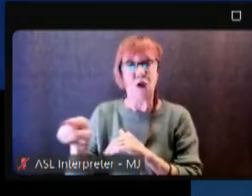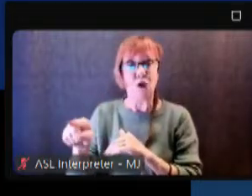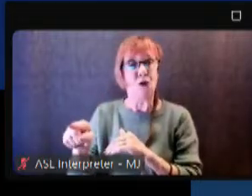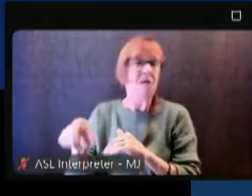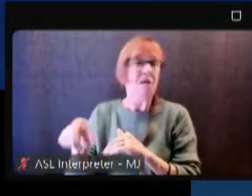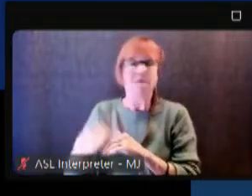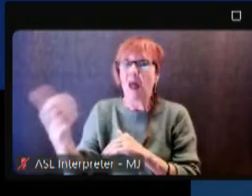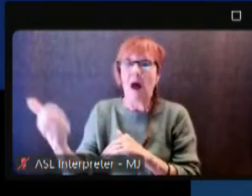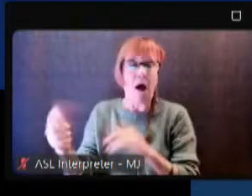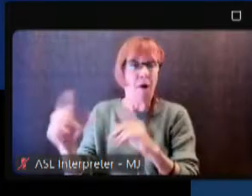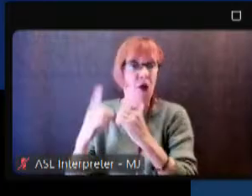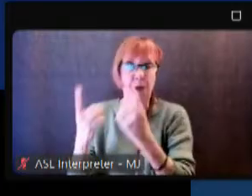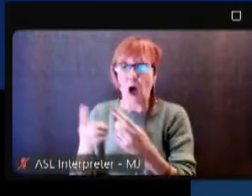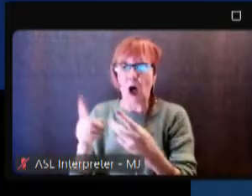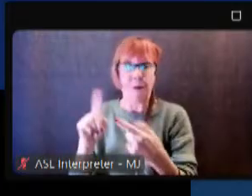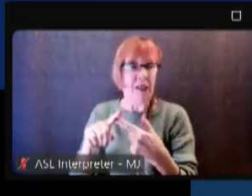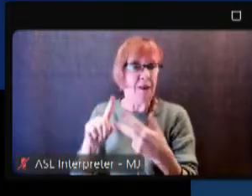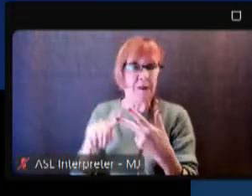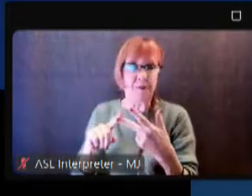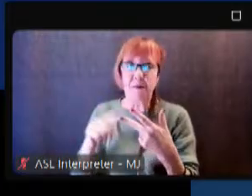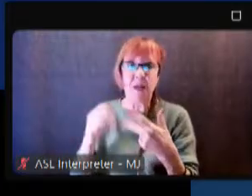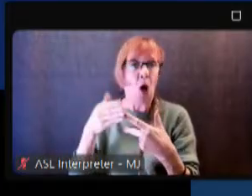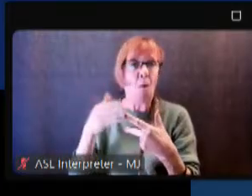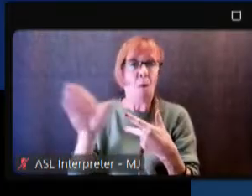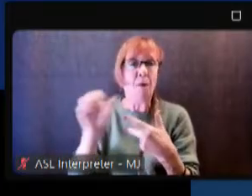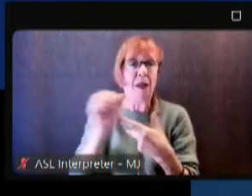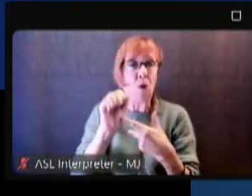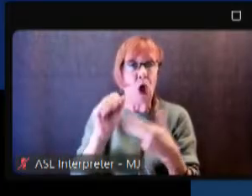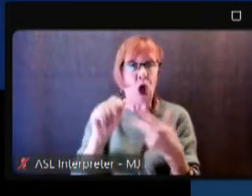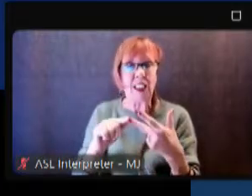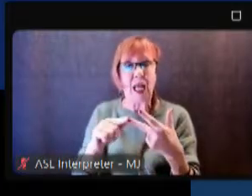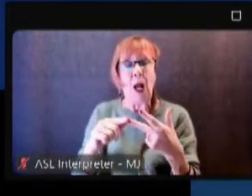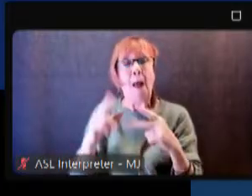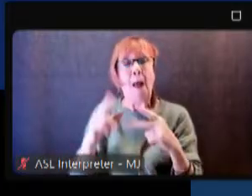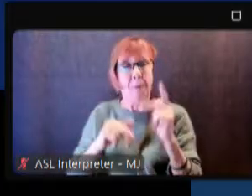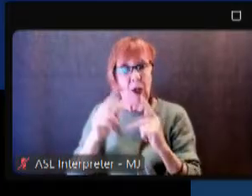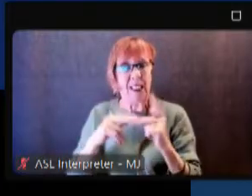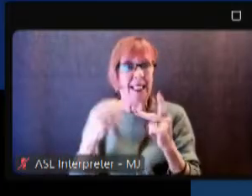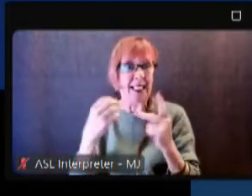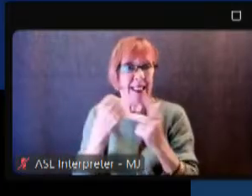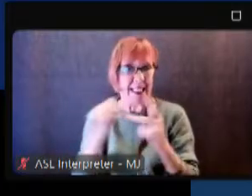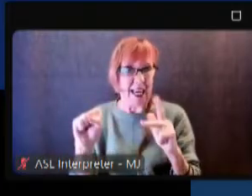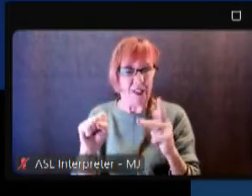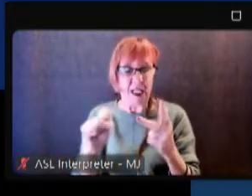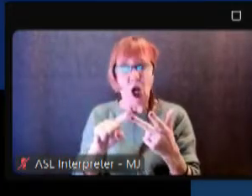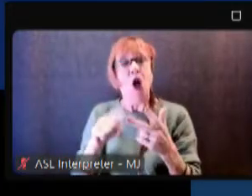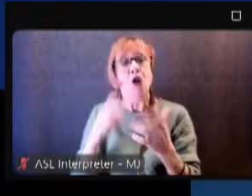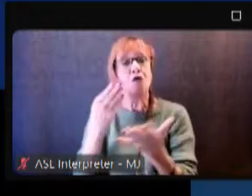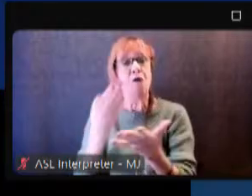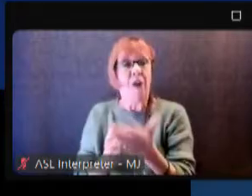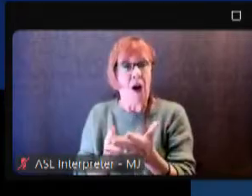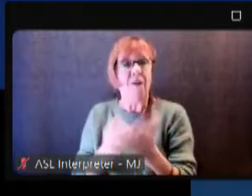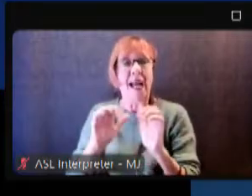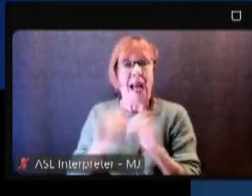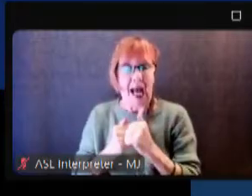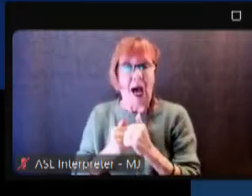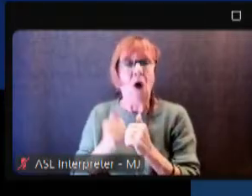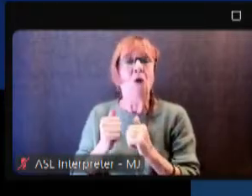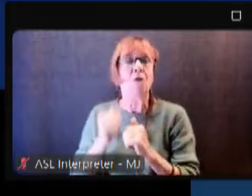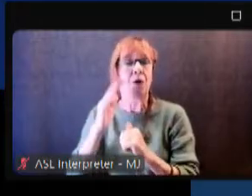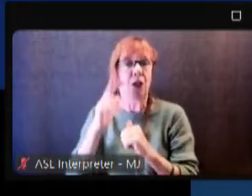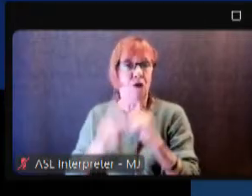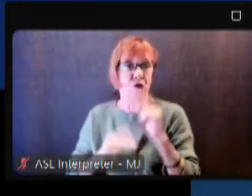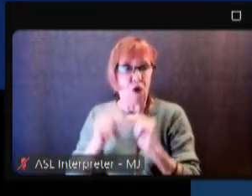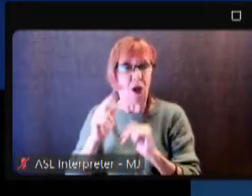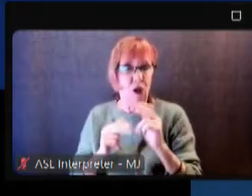other departments, including Public Works, Building and Safety, to verify how your structure is proposed to be built. The plans